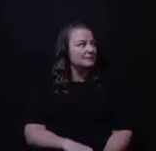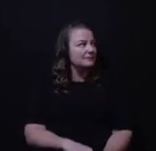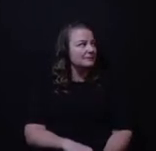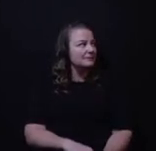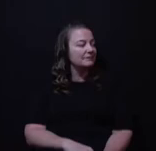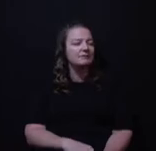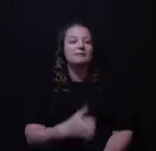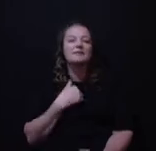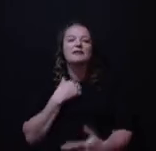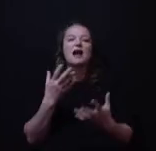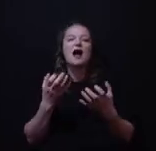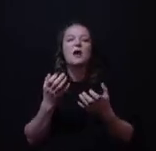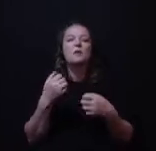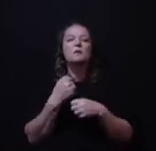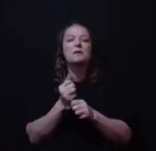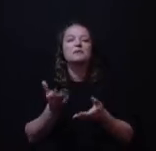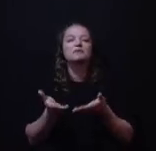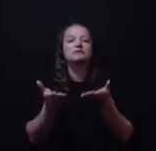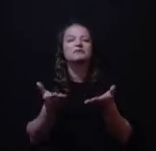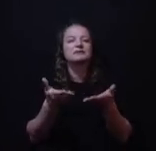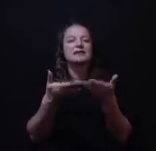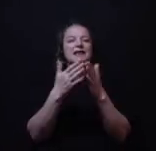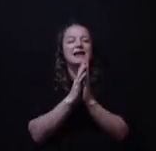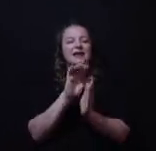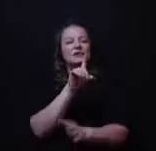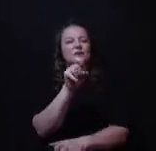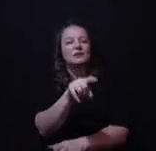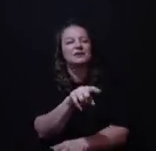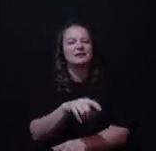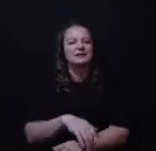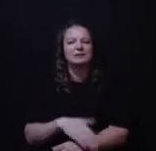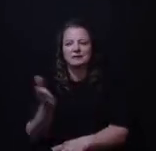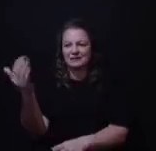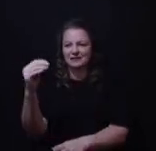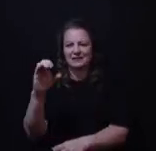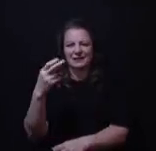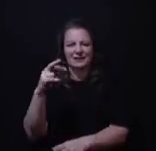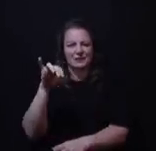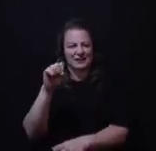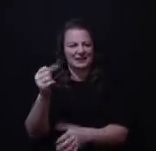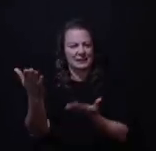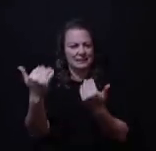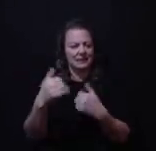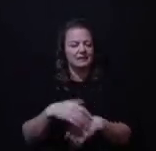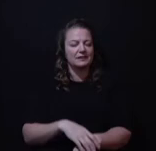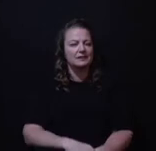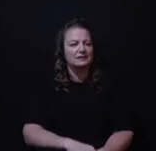I want to make a proposition, ask a question, but I want to see if we can get Christopher up here to play, and I'll tell you why.